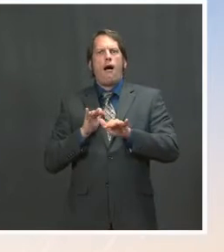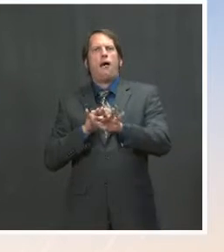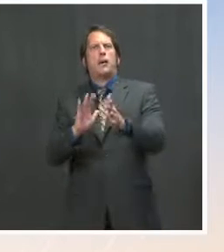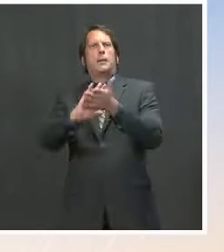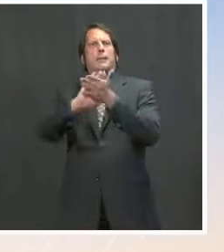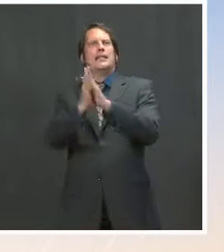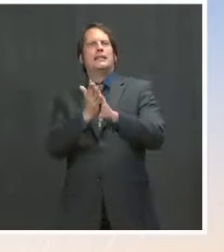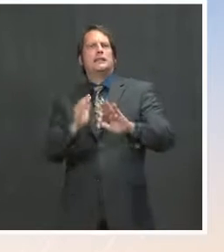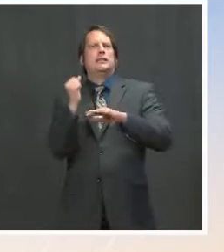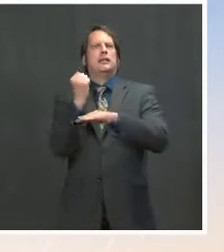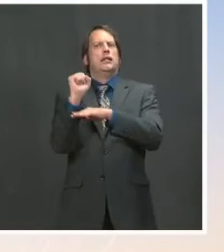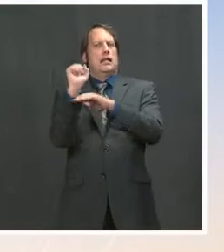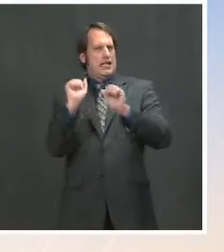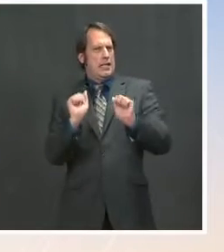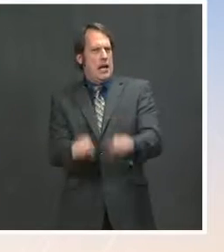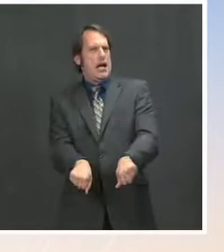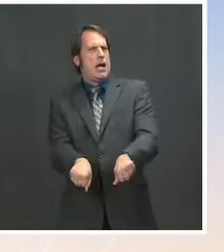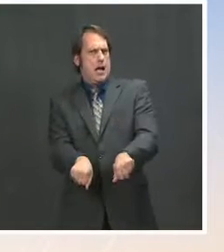we continue to convey